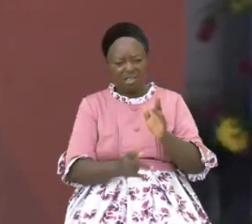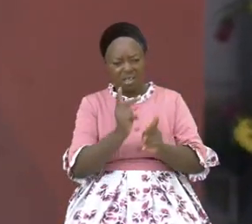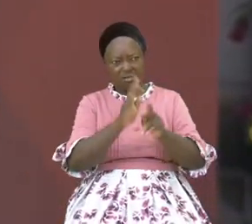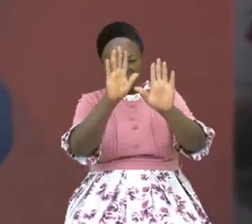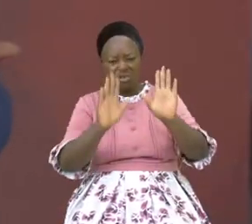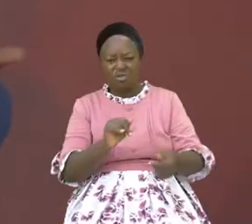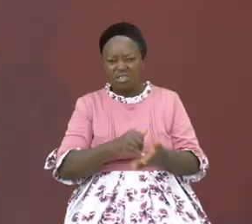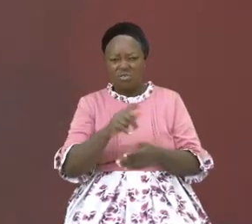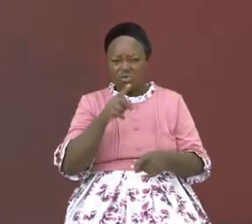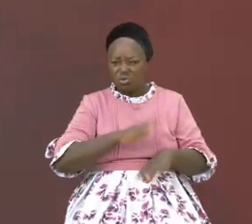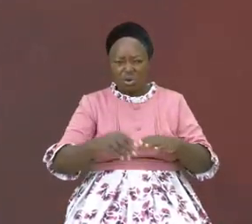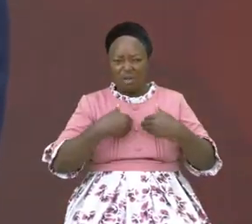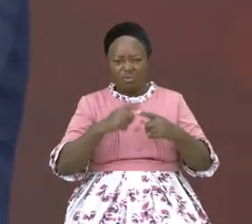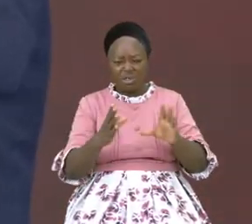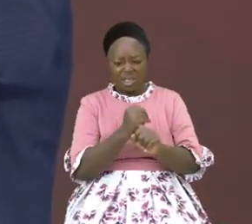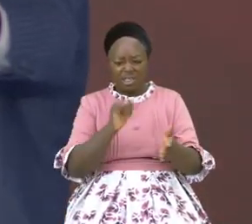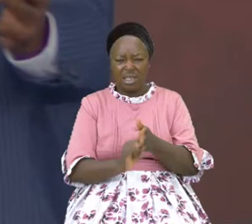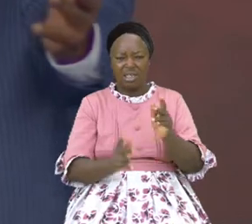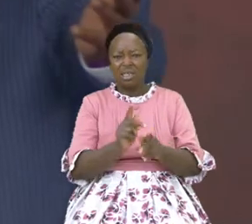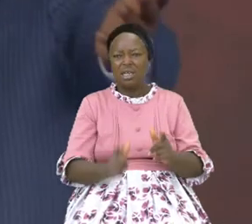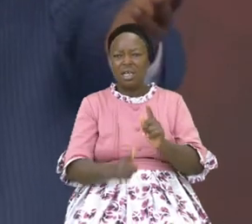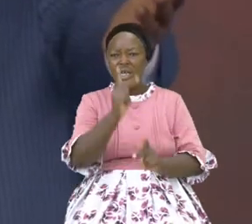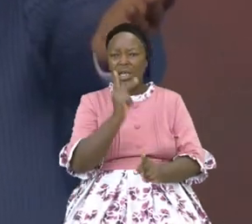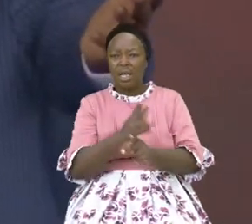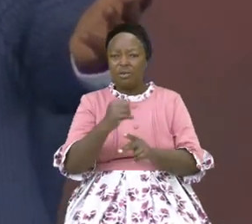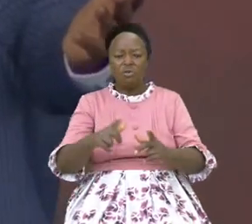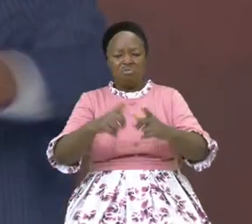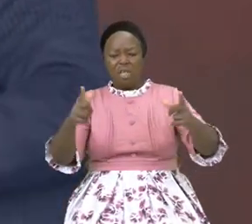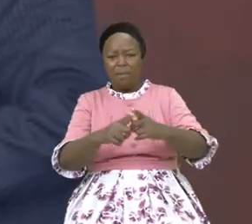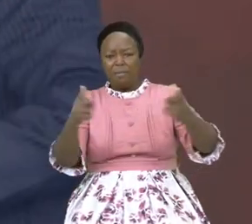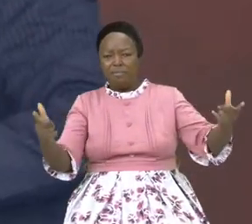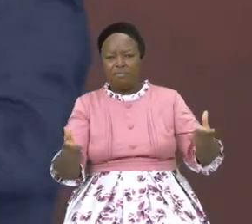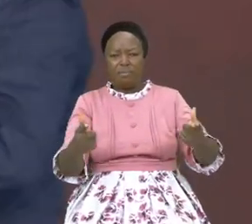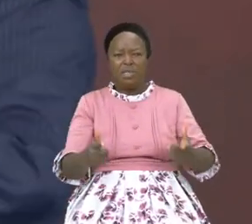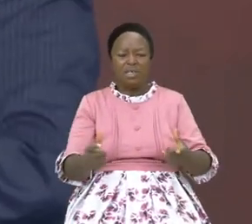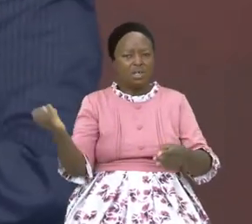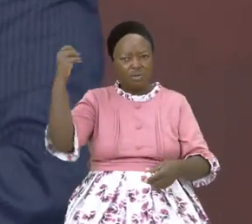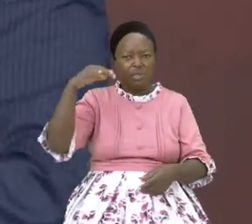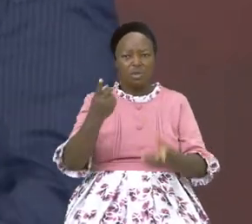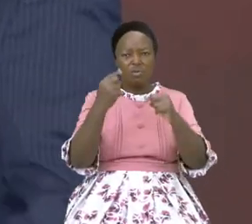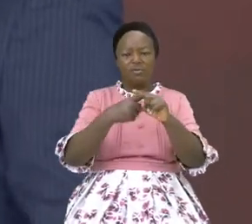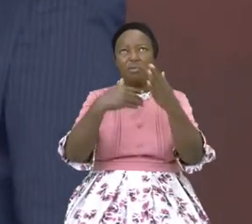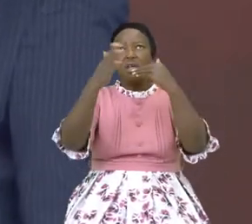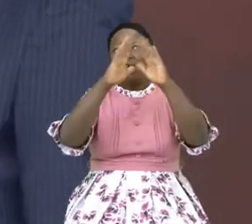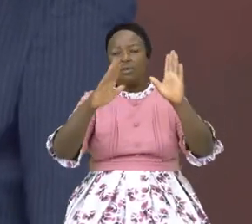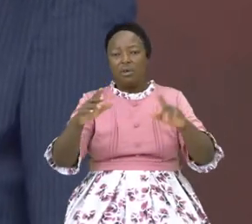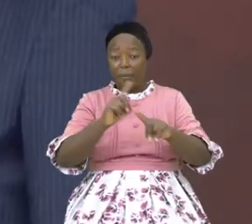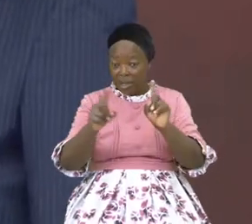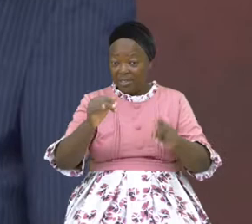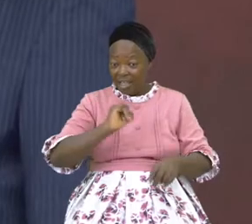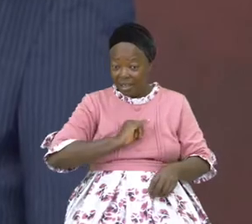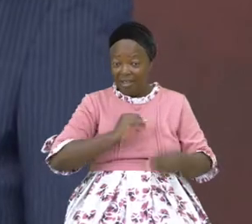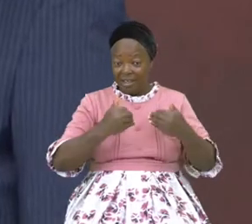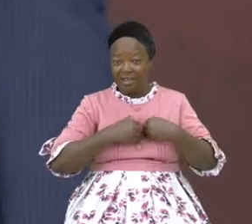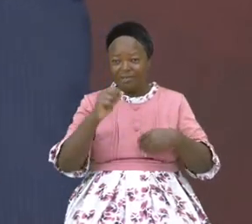not qualified to have such big gift of grace coming from heaven, I have an advocate